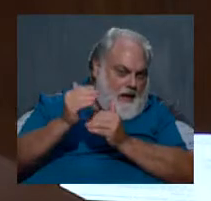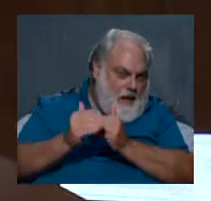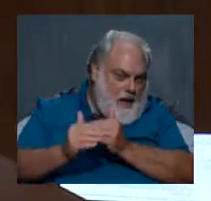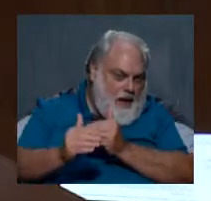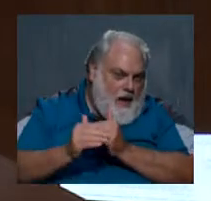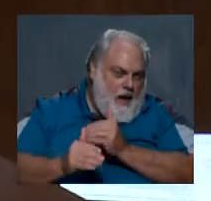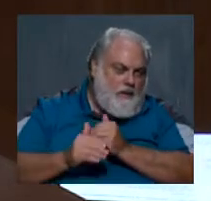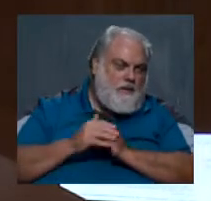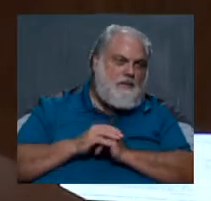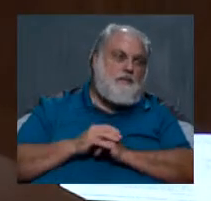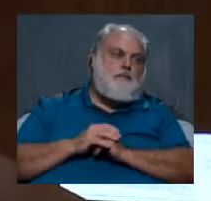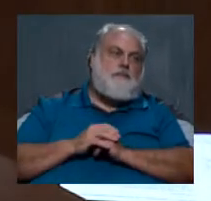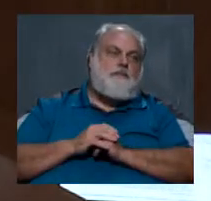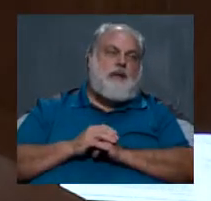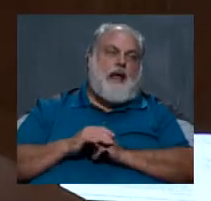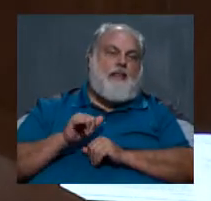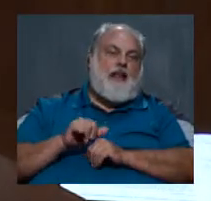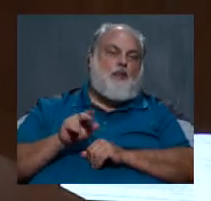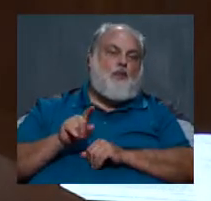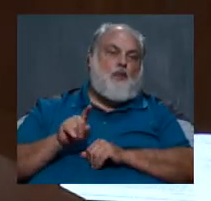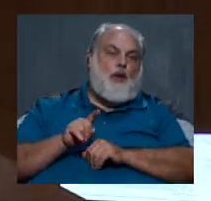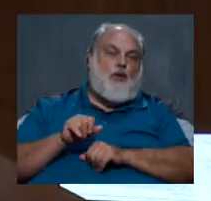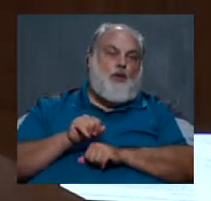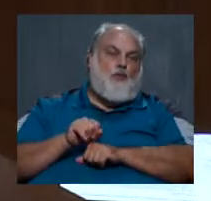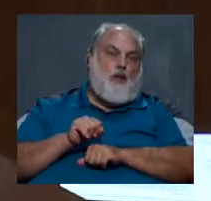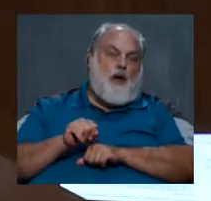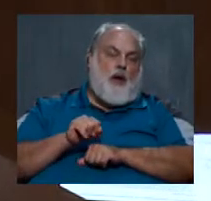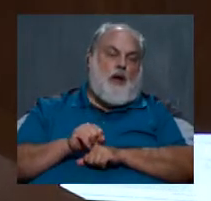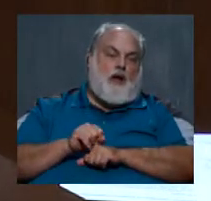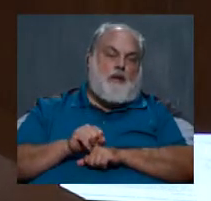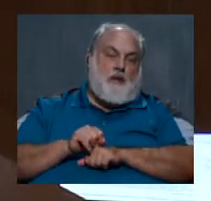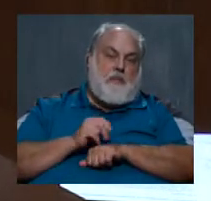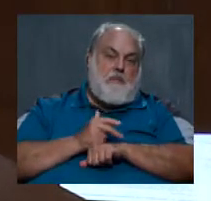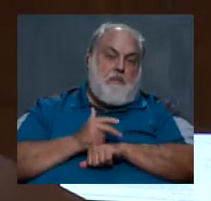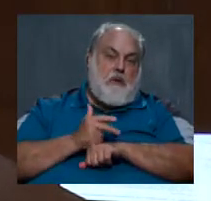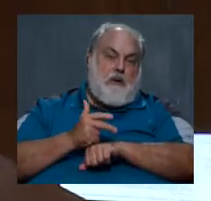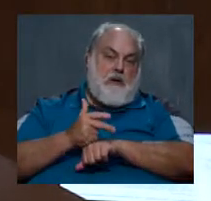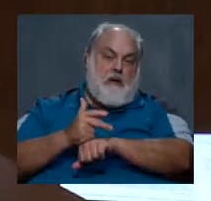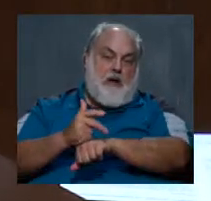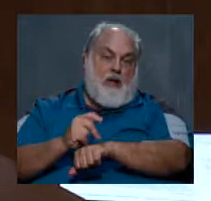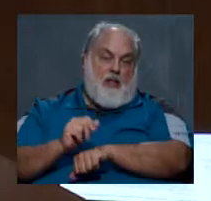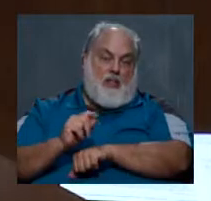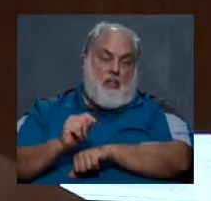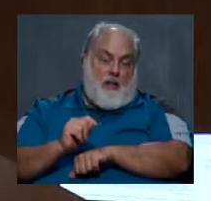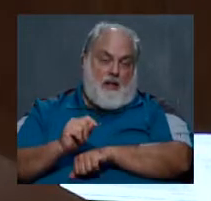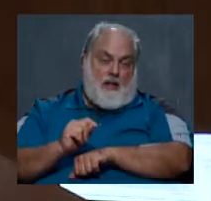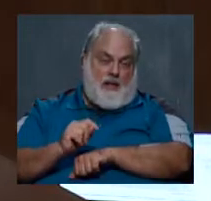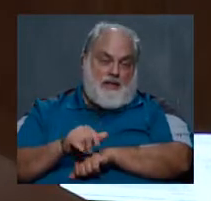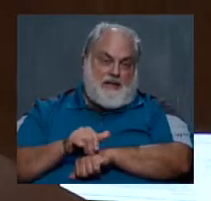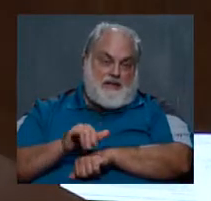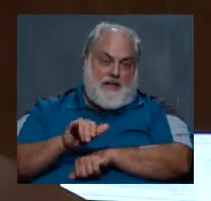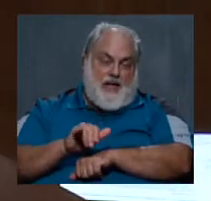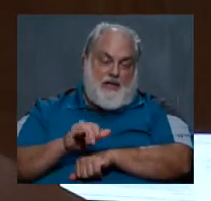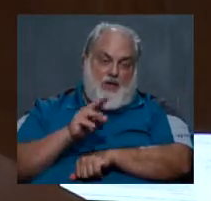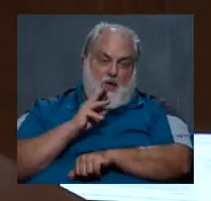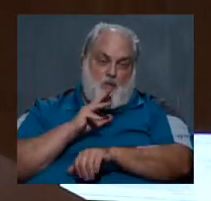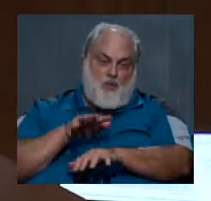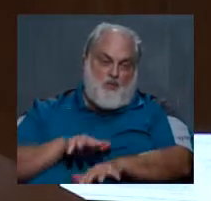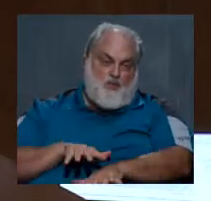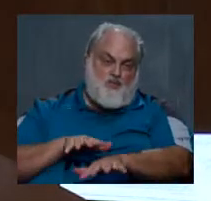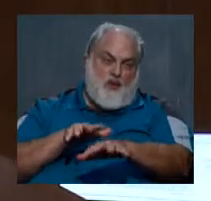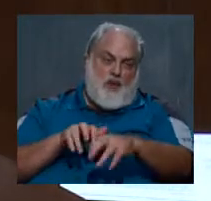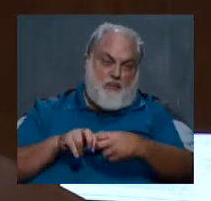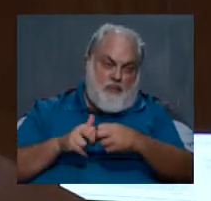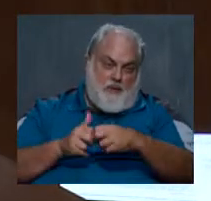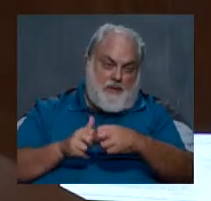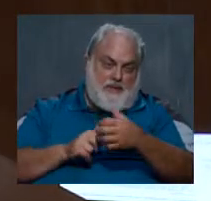where this project is now, into a parking lot. And they still had the water and all that kind